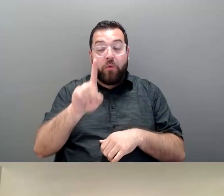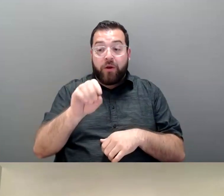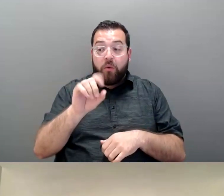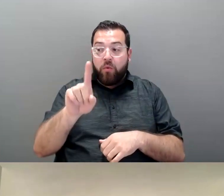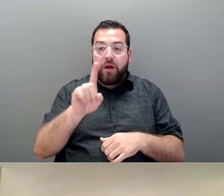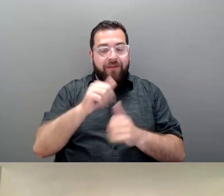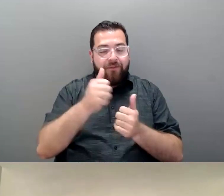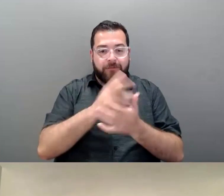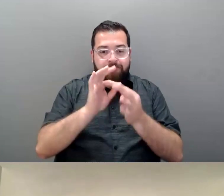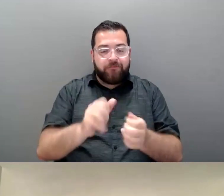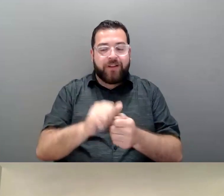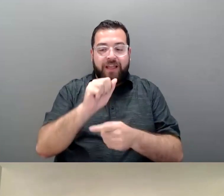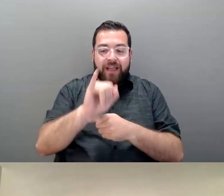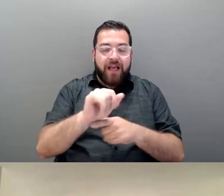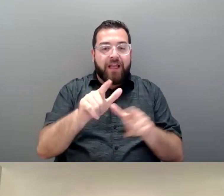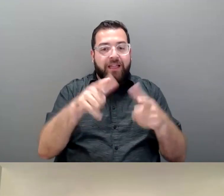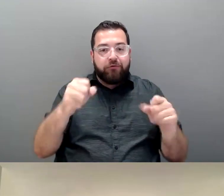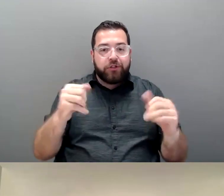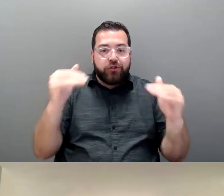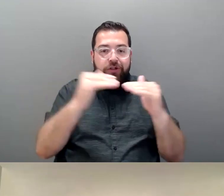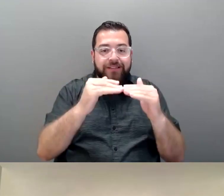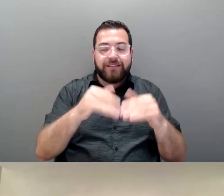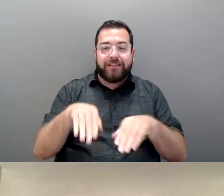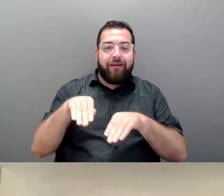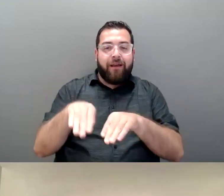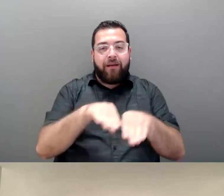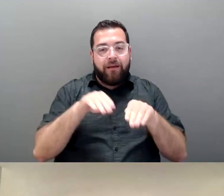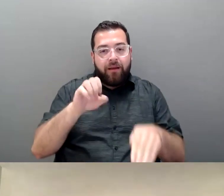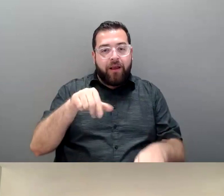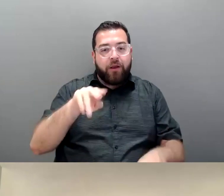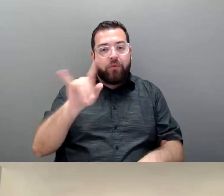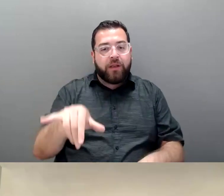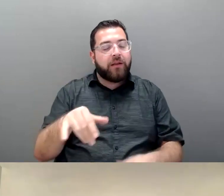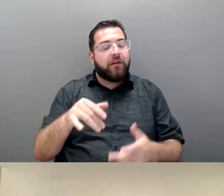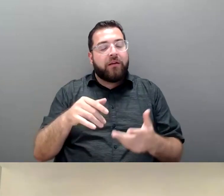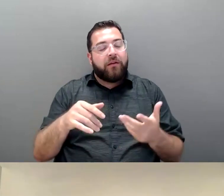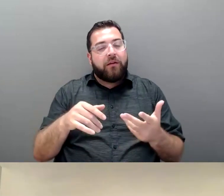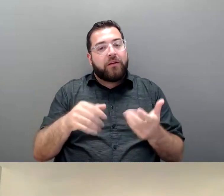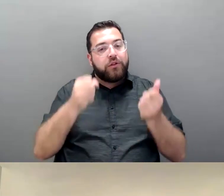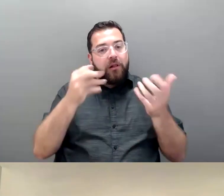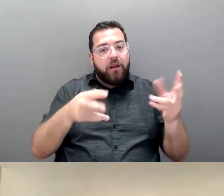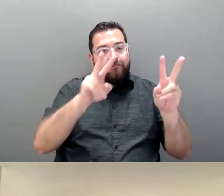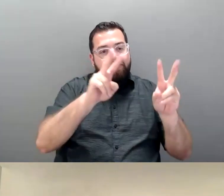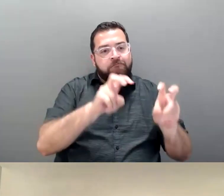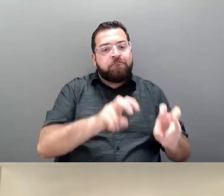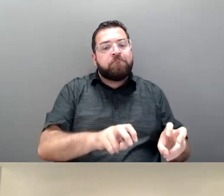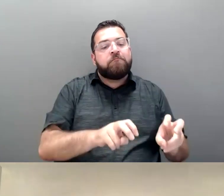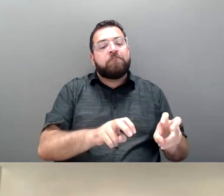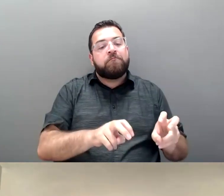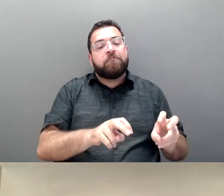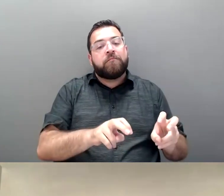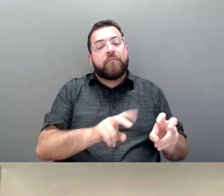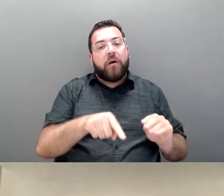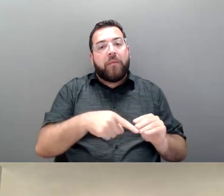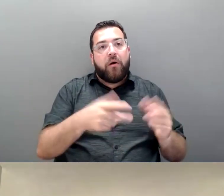and linguistic justice and equity. And so there's like a lot of like analysis of what